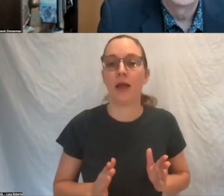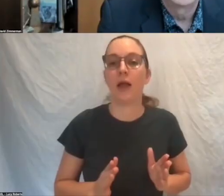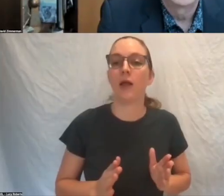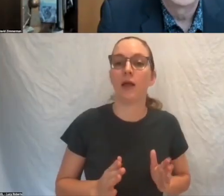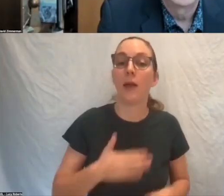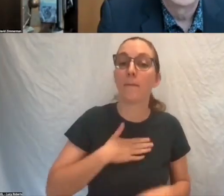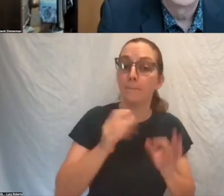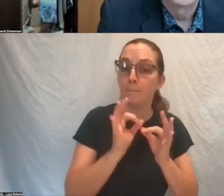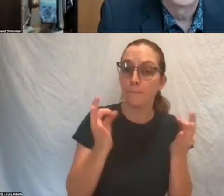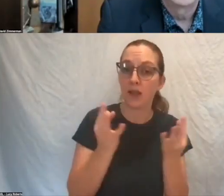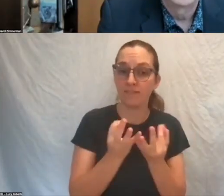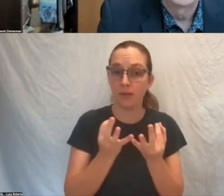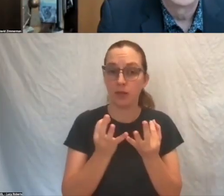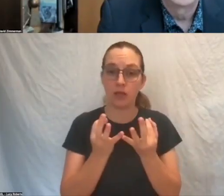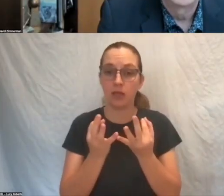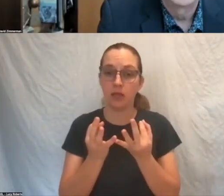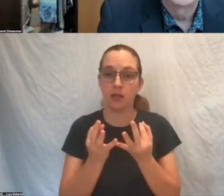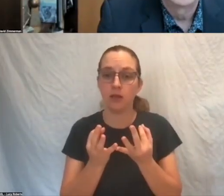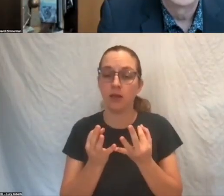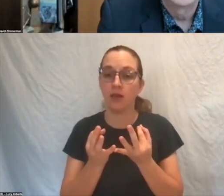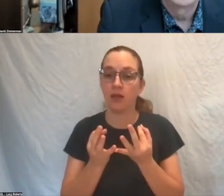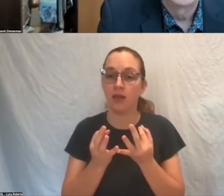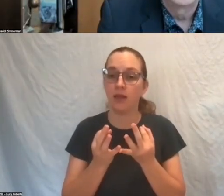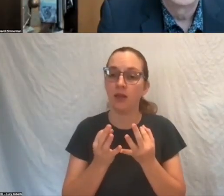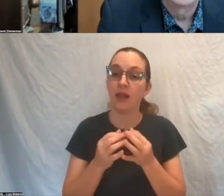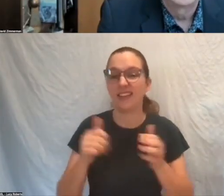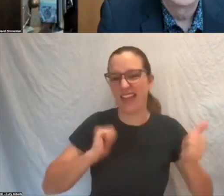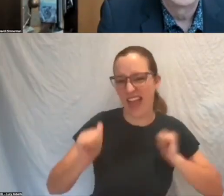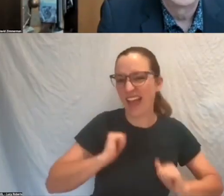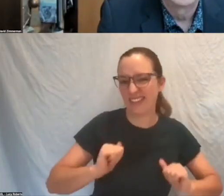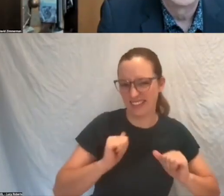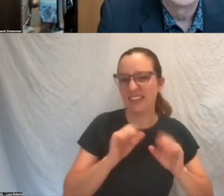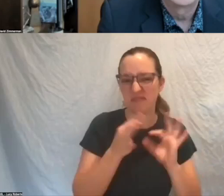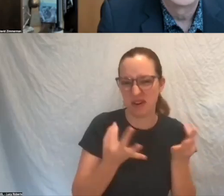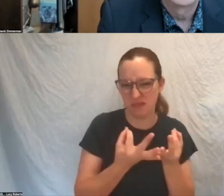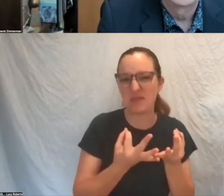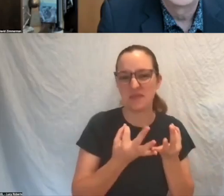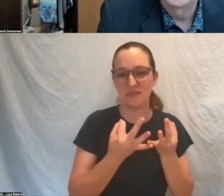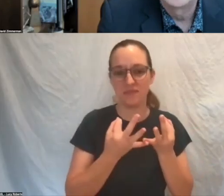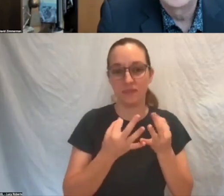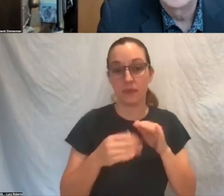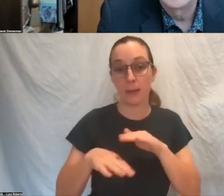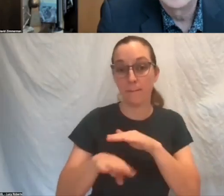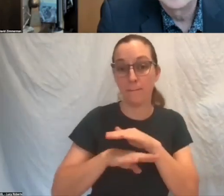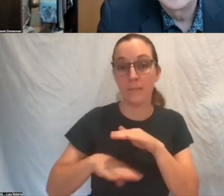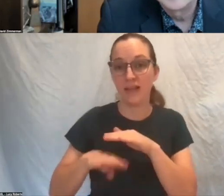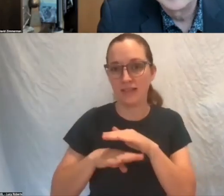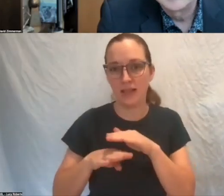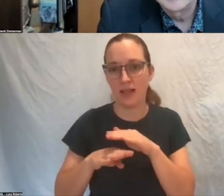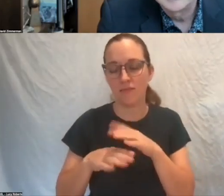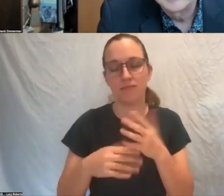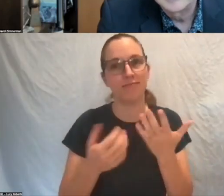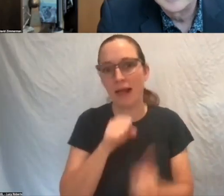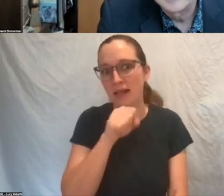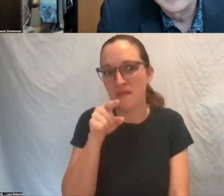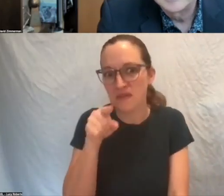my family is an acting family, and so basically, I'm a big fan of you, and my